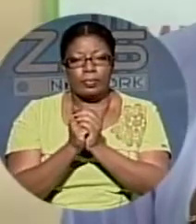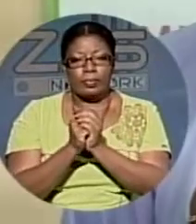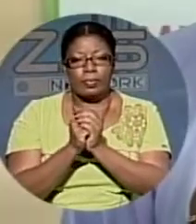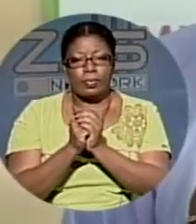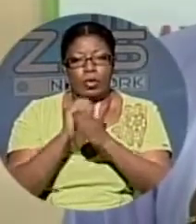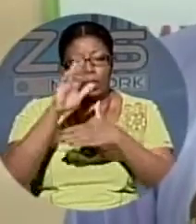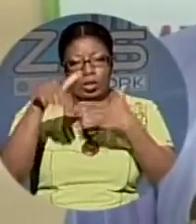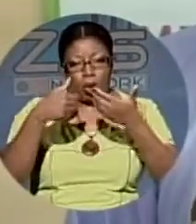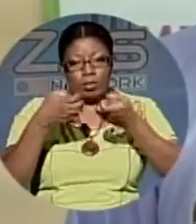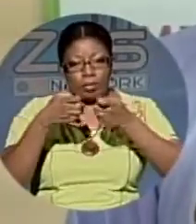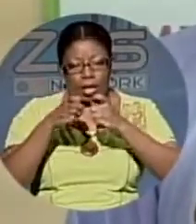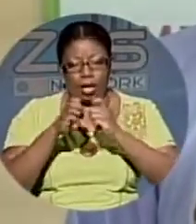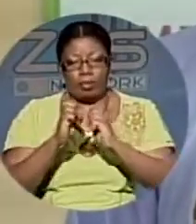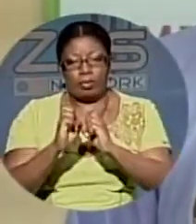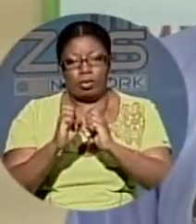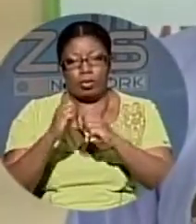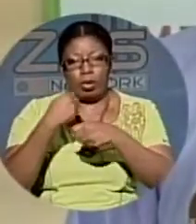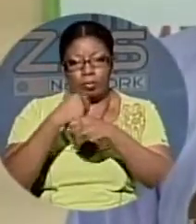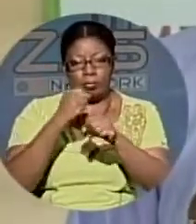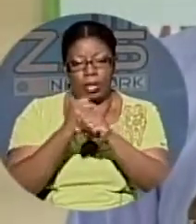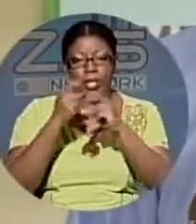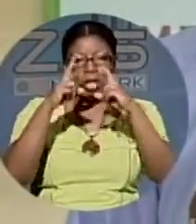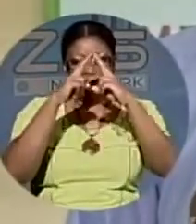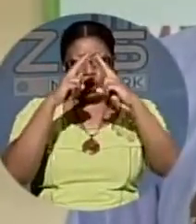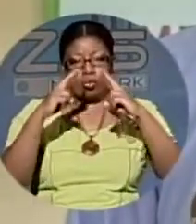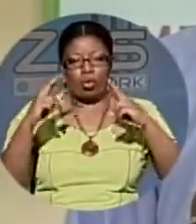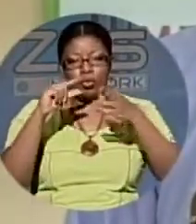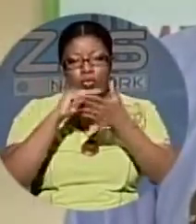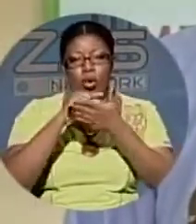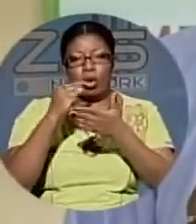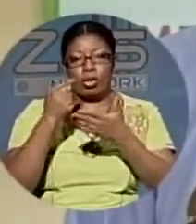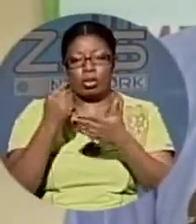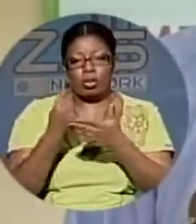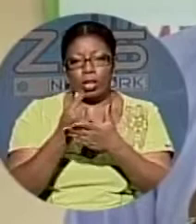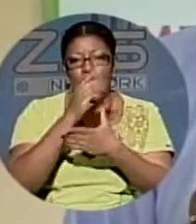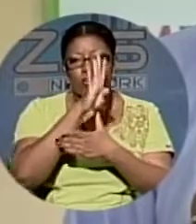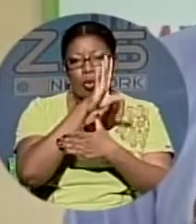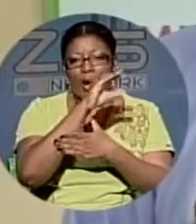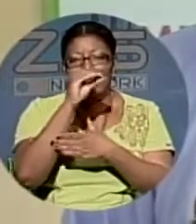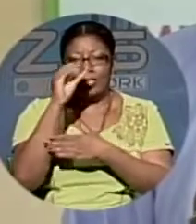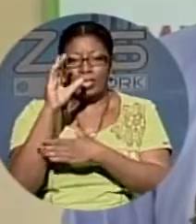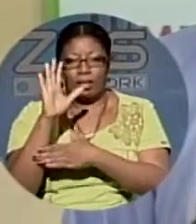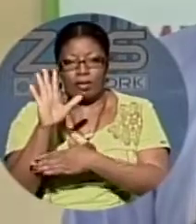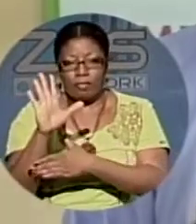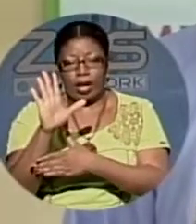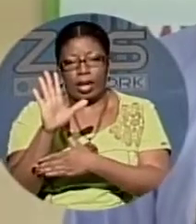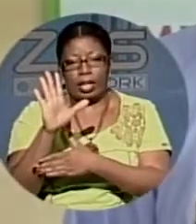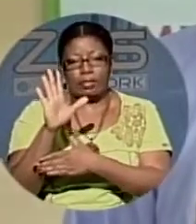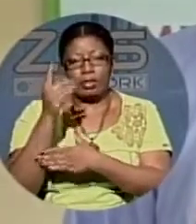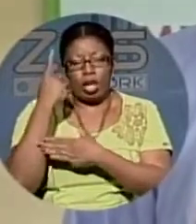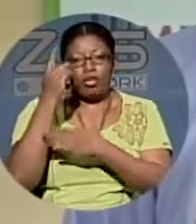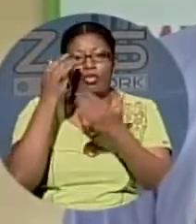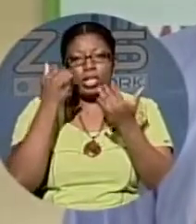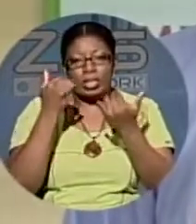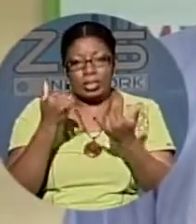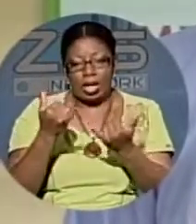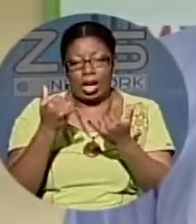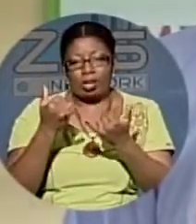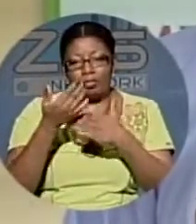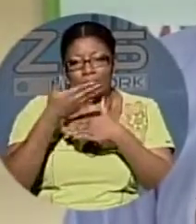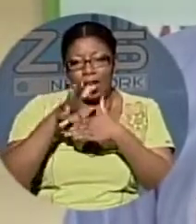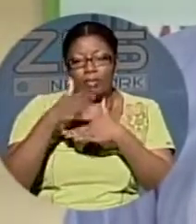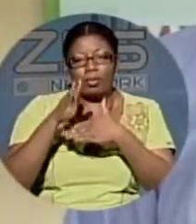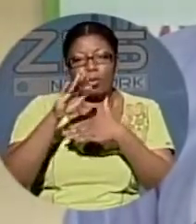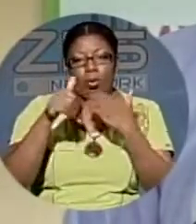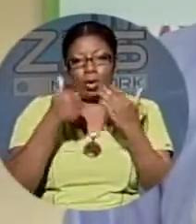made, and I'm happy to say that the roof for grades 4 and 5, at least for now, even after all the rain over